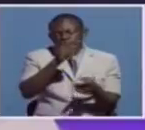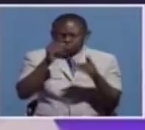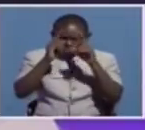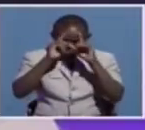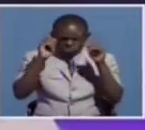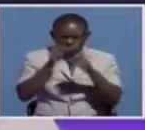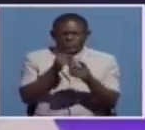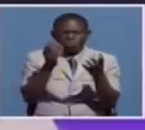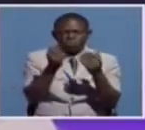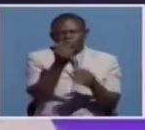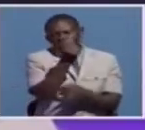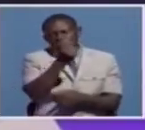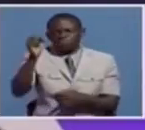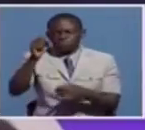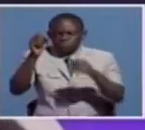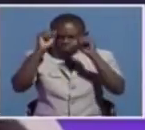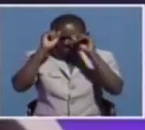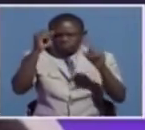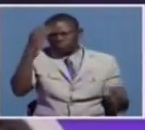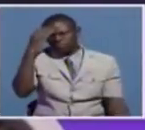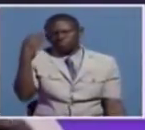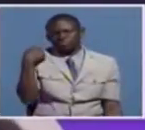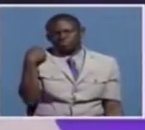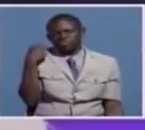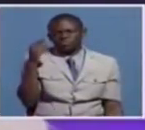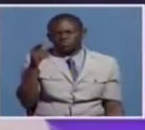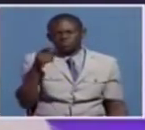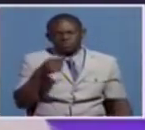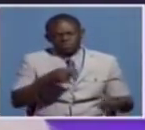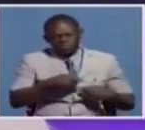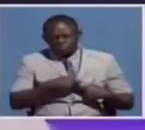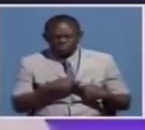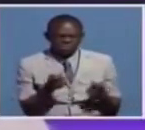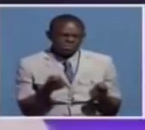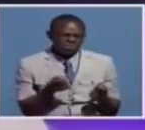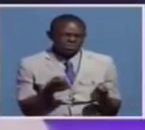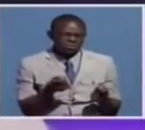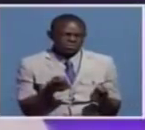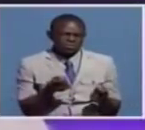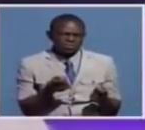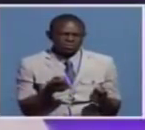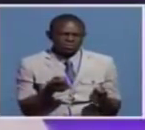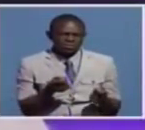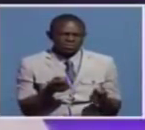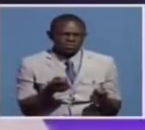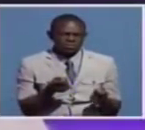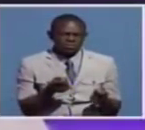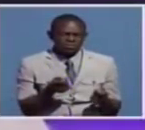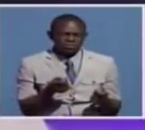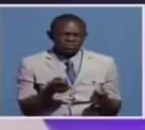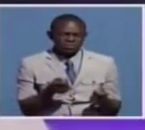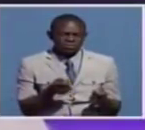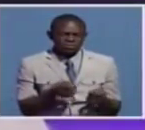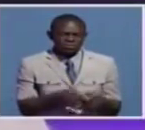and people like the Shamwana thing, that hurt him a lot, with the people whom